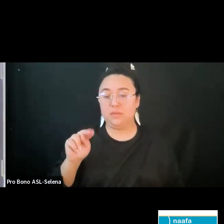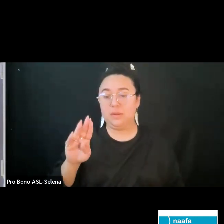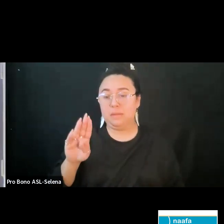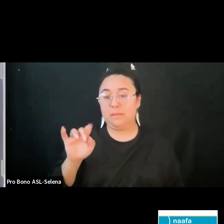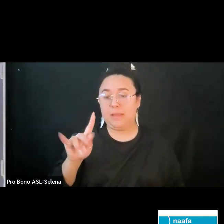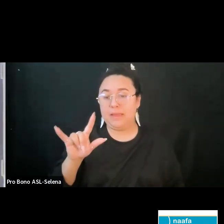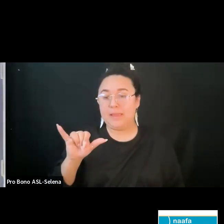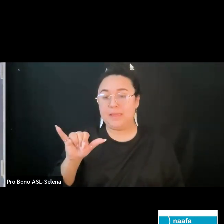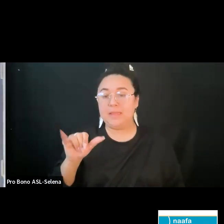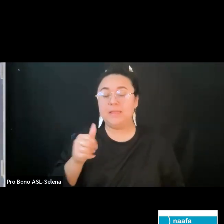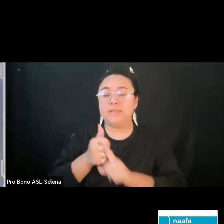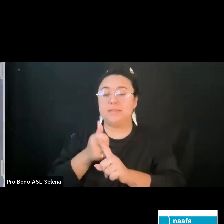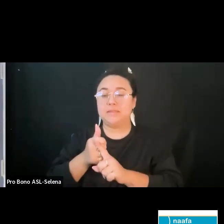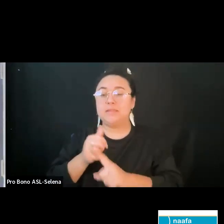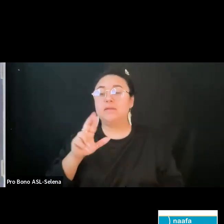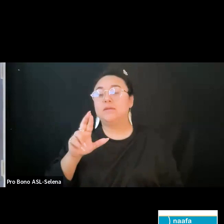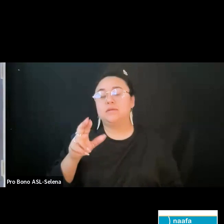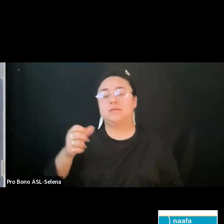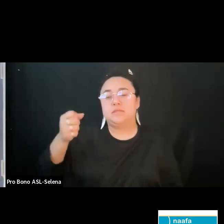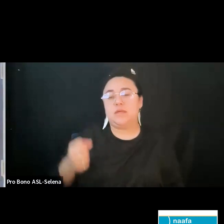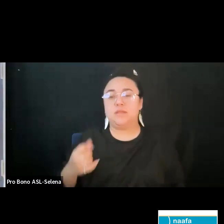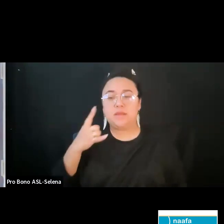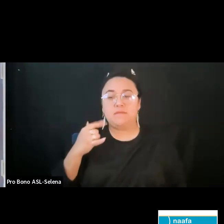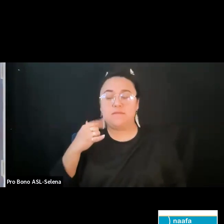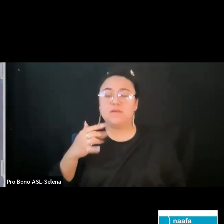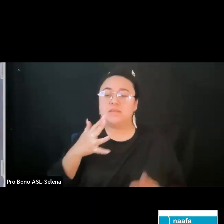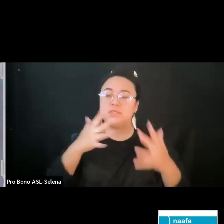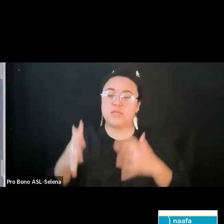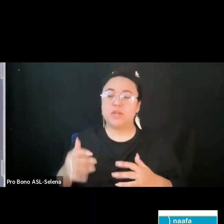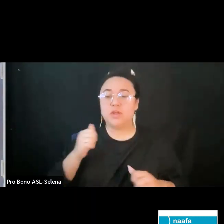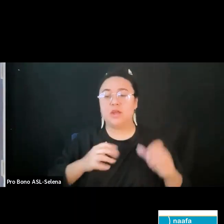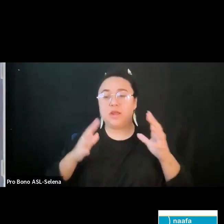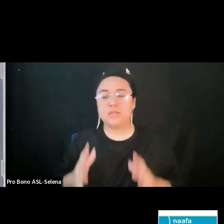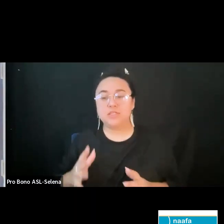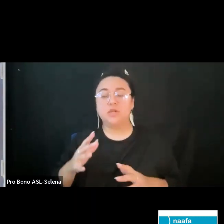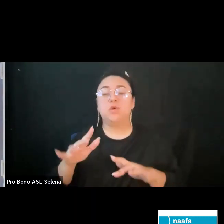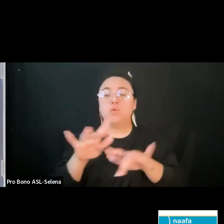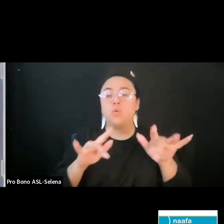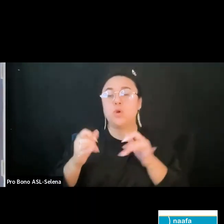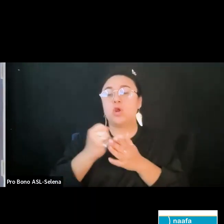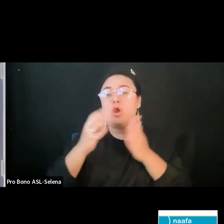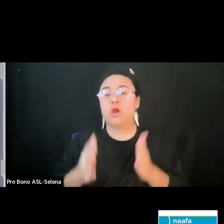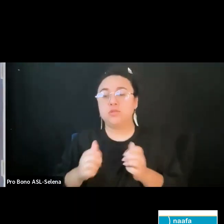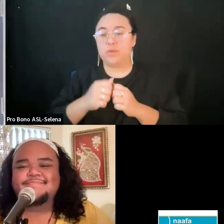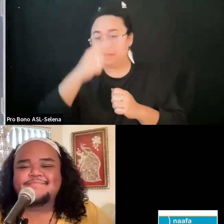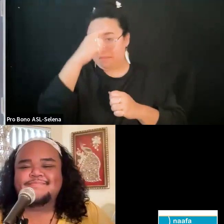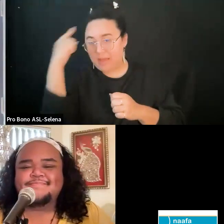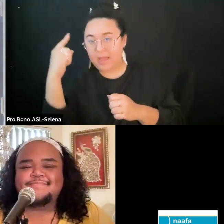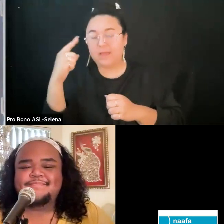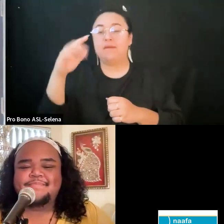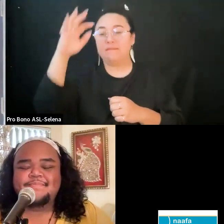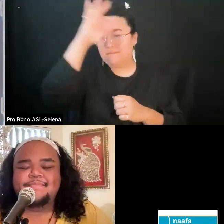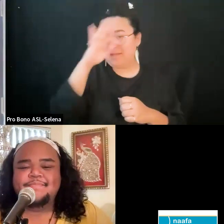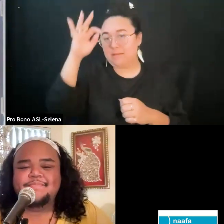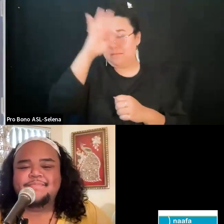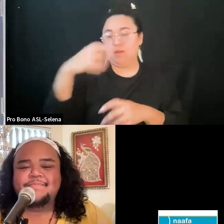Blakely. Ron is a Southern California-based singer and actor, recording artist of Black and Filipino heritage. They started singing at a young age and went on